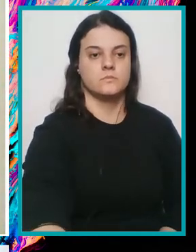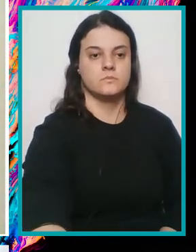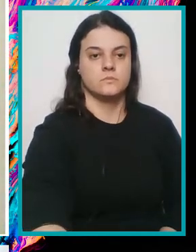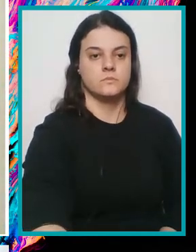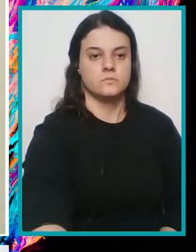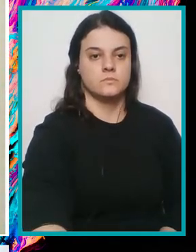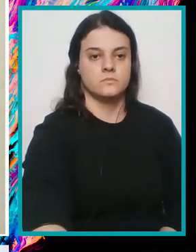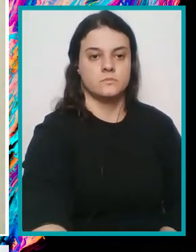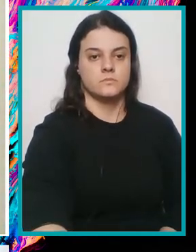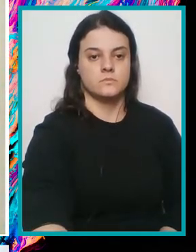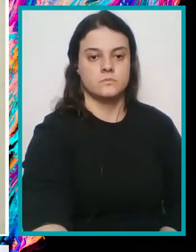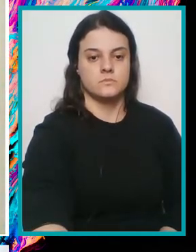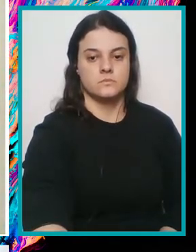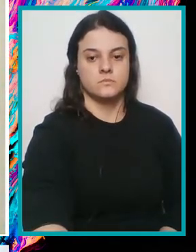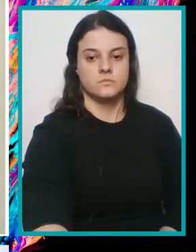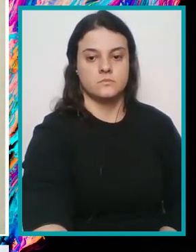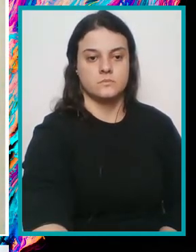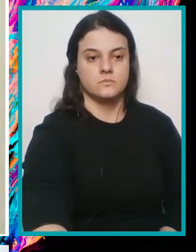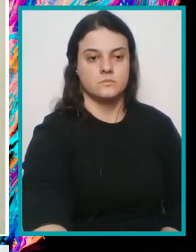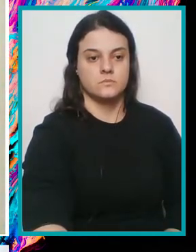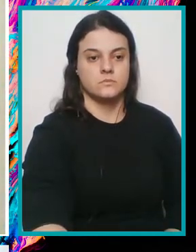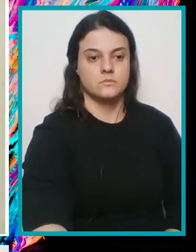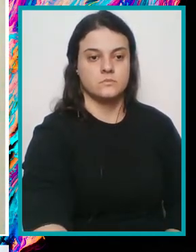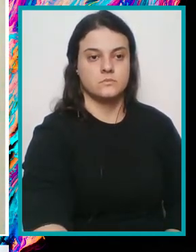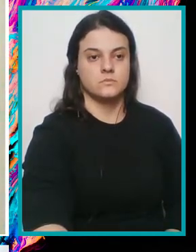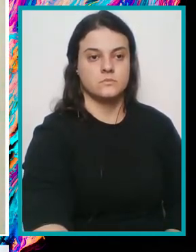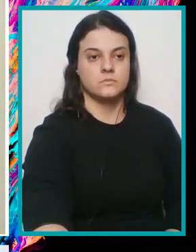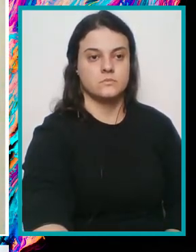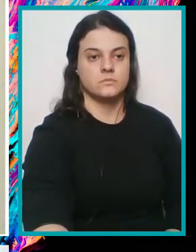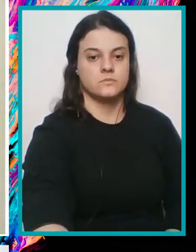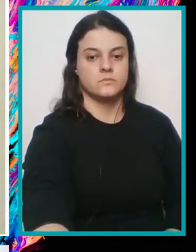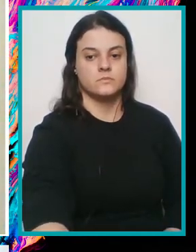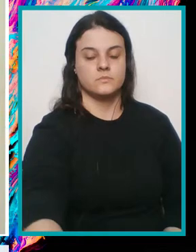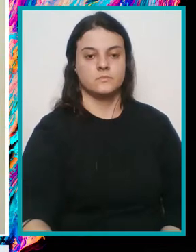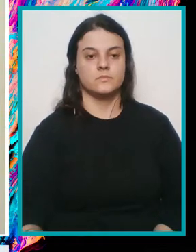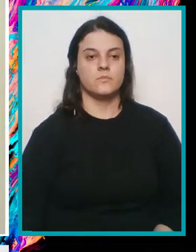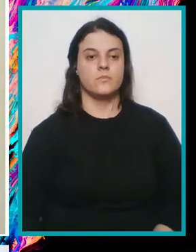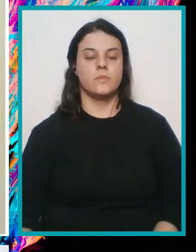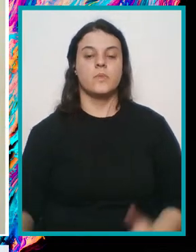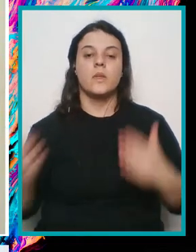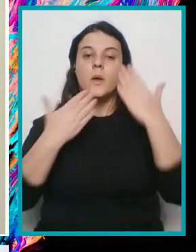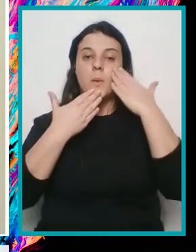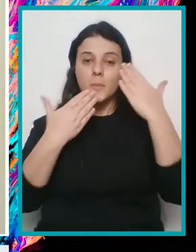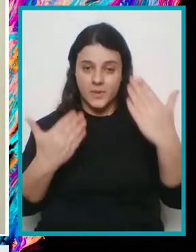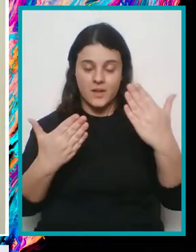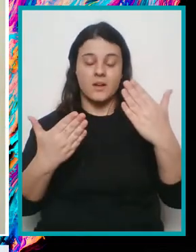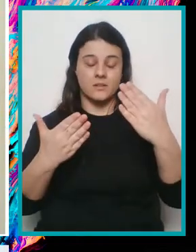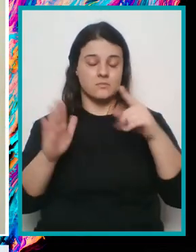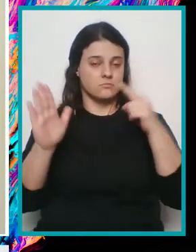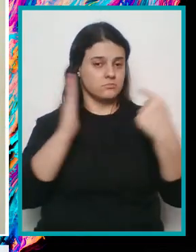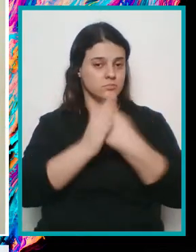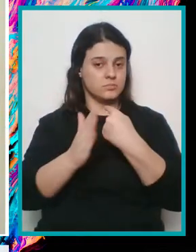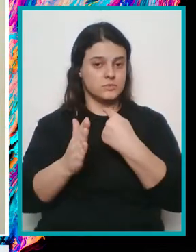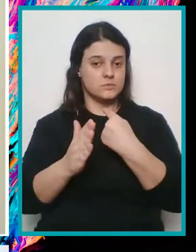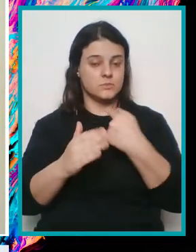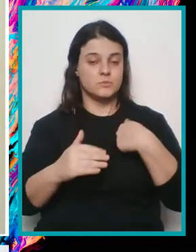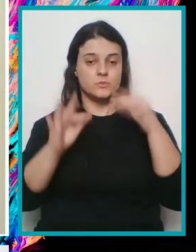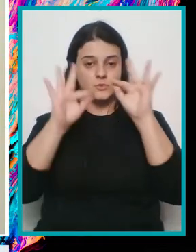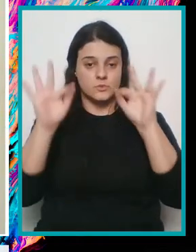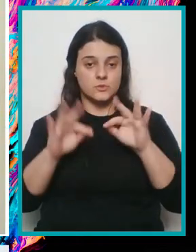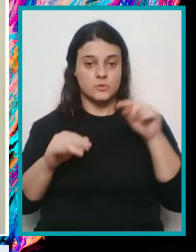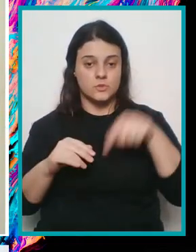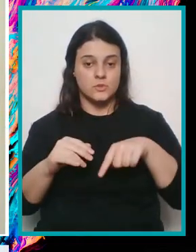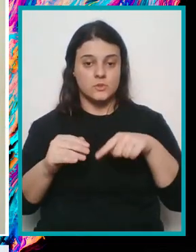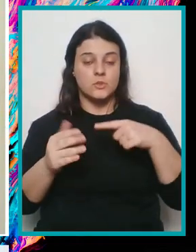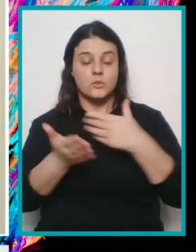Thank you so much for that question. I am happy to be on this platform. When I started